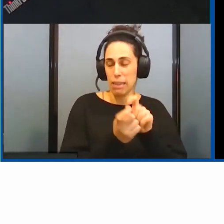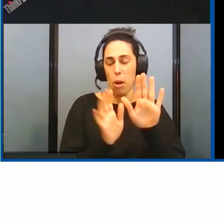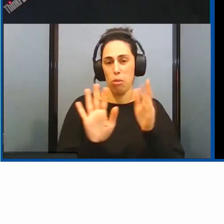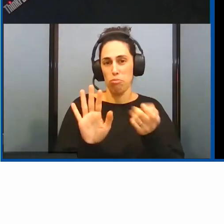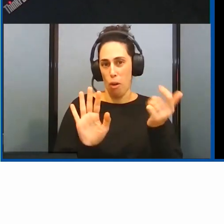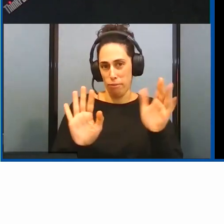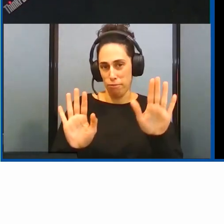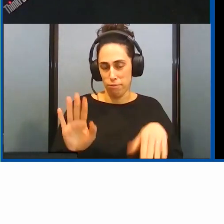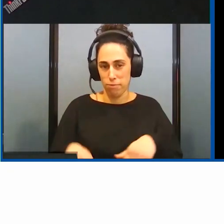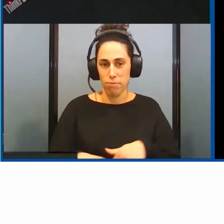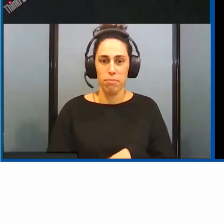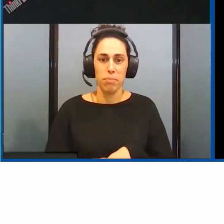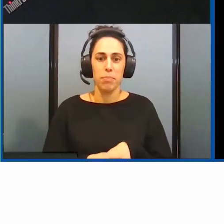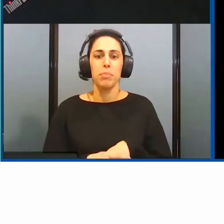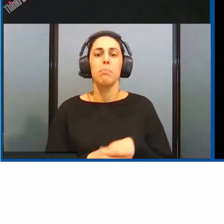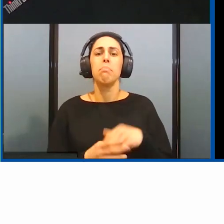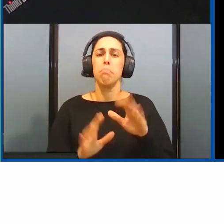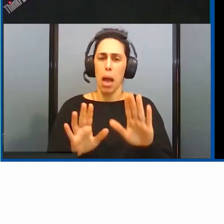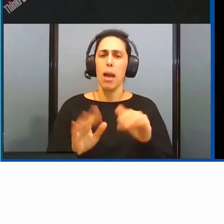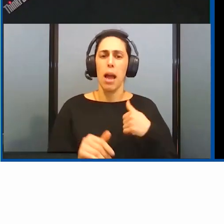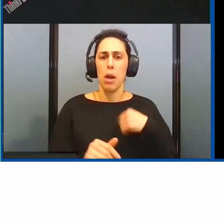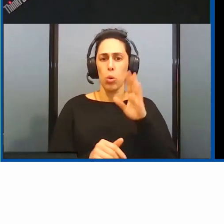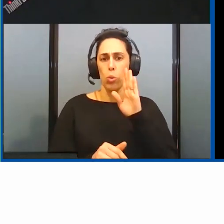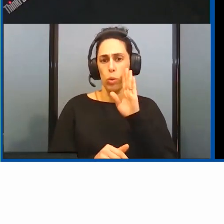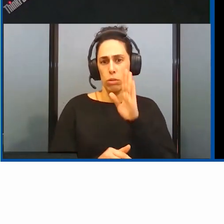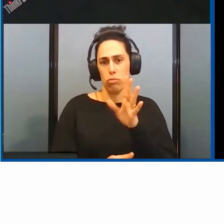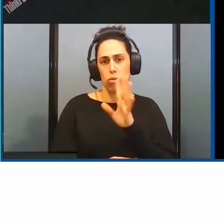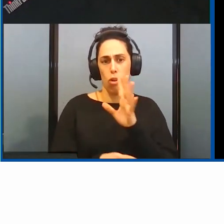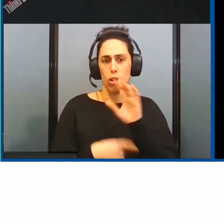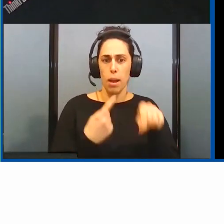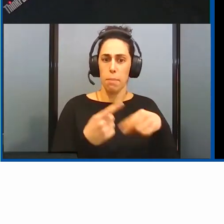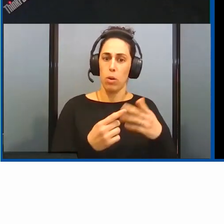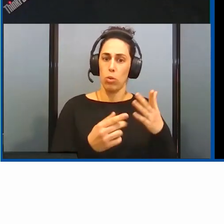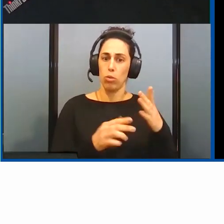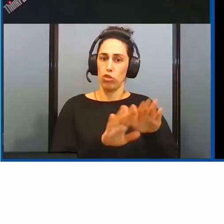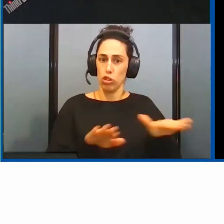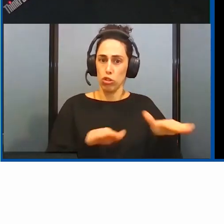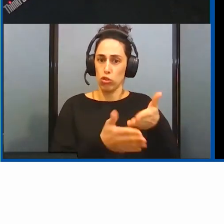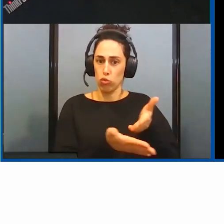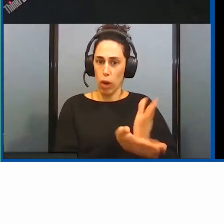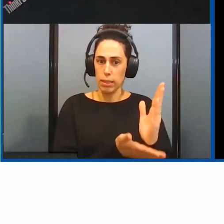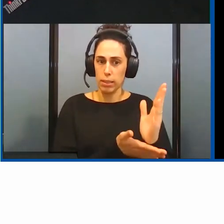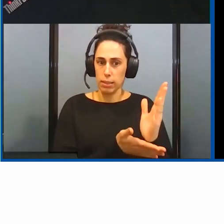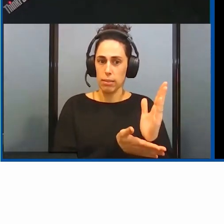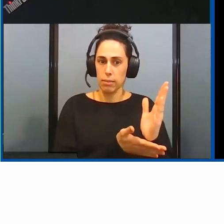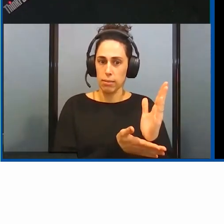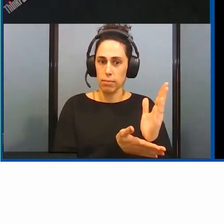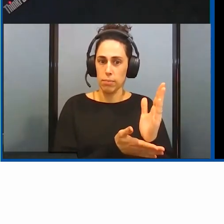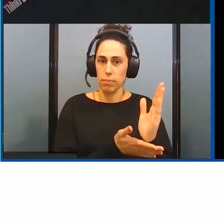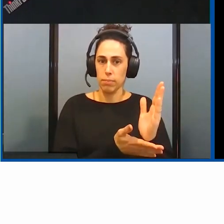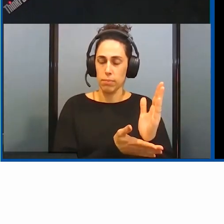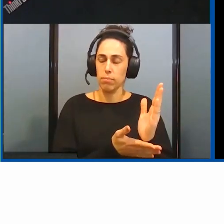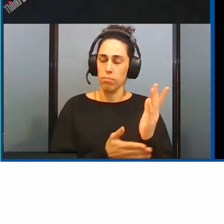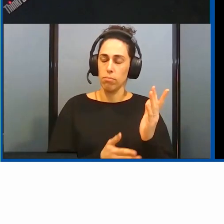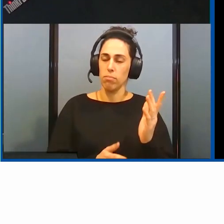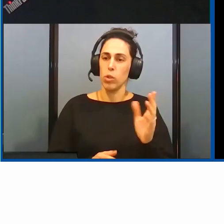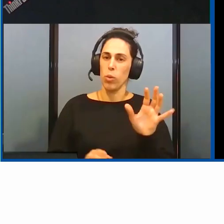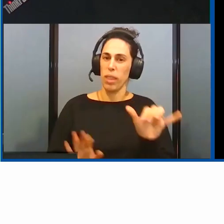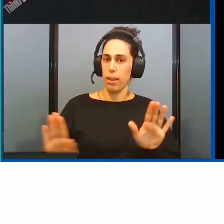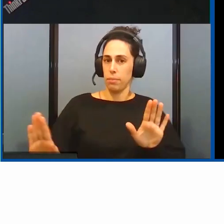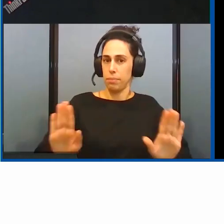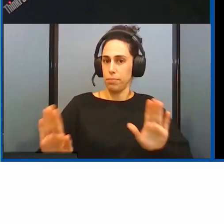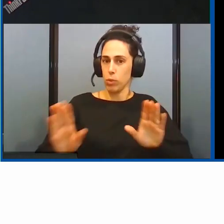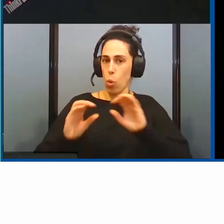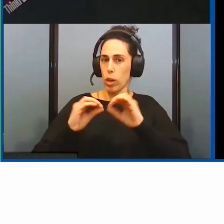youth services that haven't been covered to delineate so everyone understands the differences between the different organizations. There's often a little bit of overlap